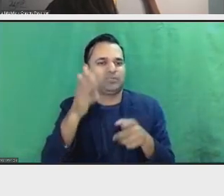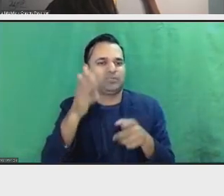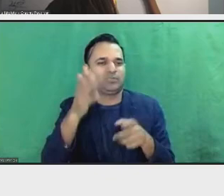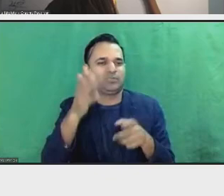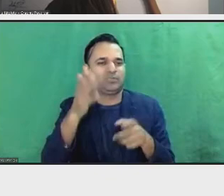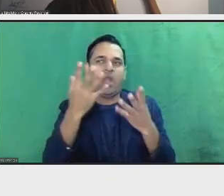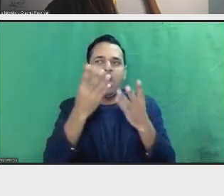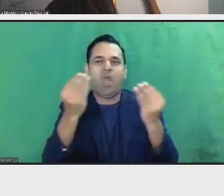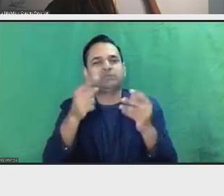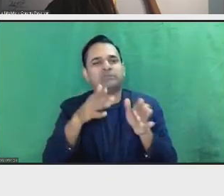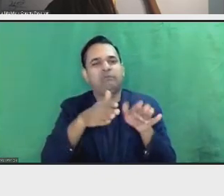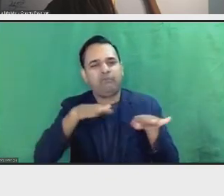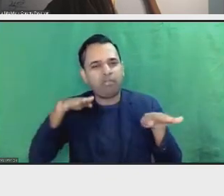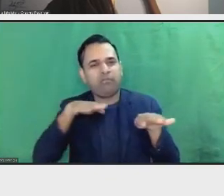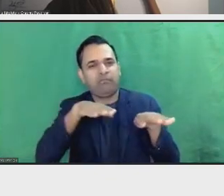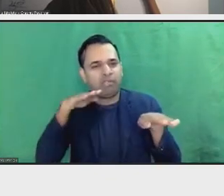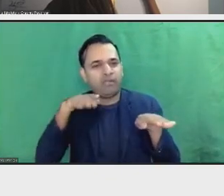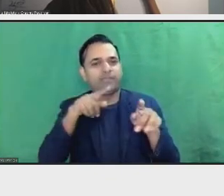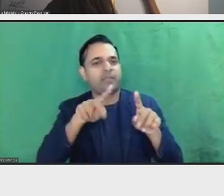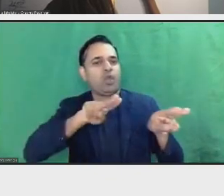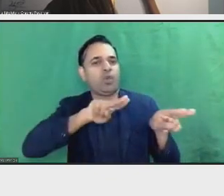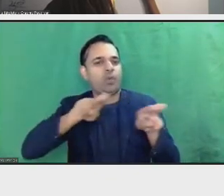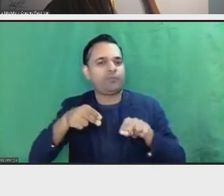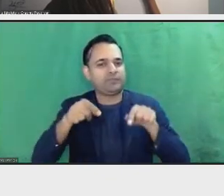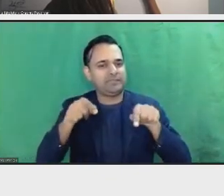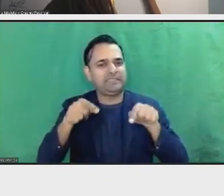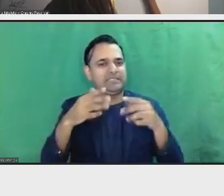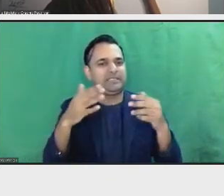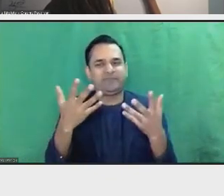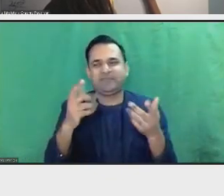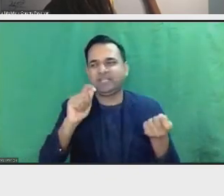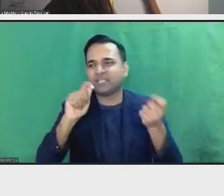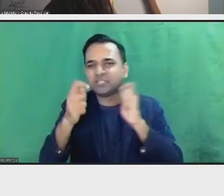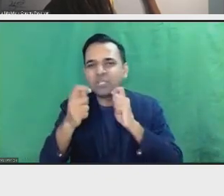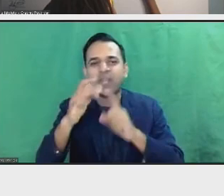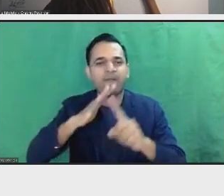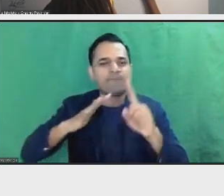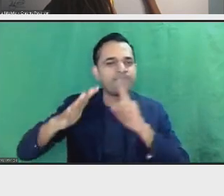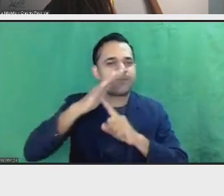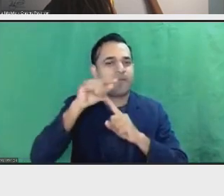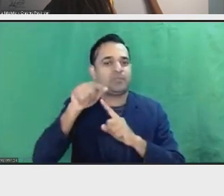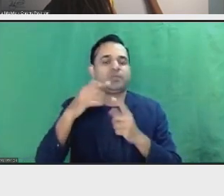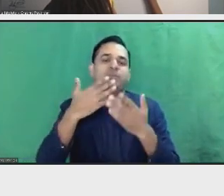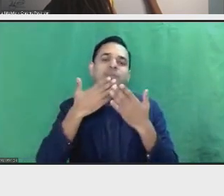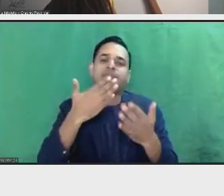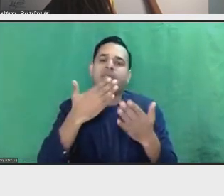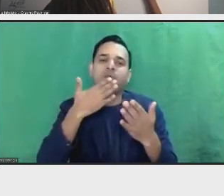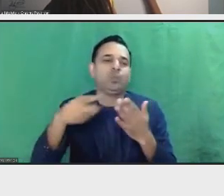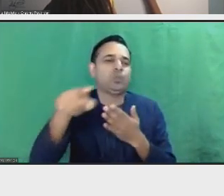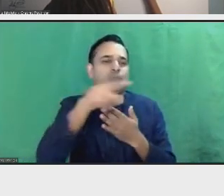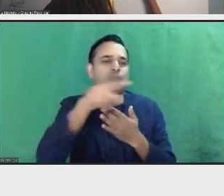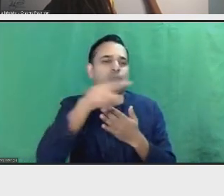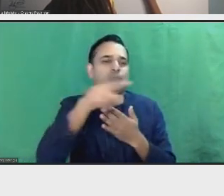seen from our speakers today. Thank you all for joining us from different parts of the world. I can see someone from Uganda has joined